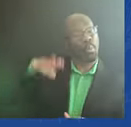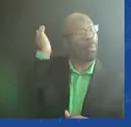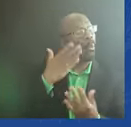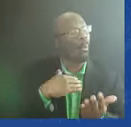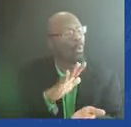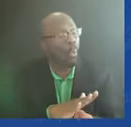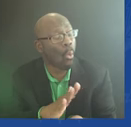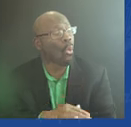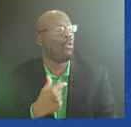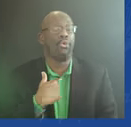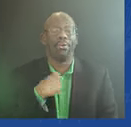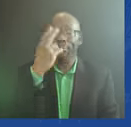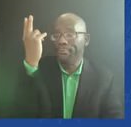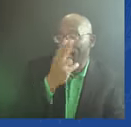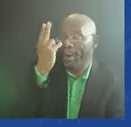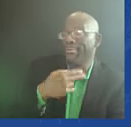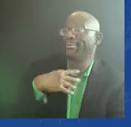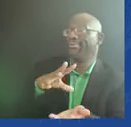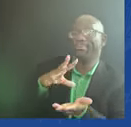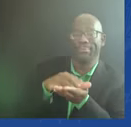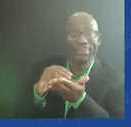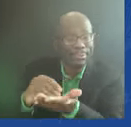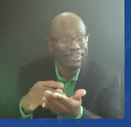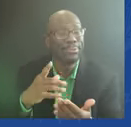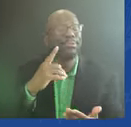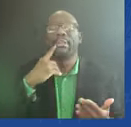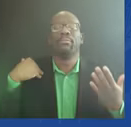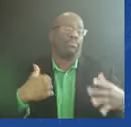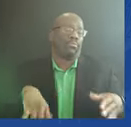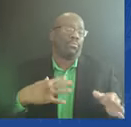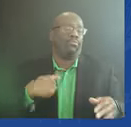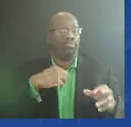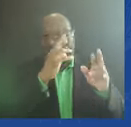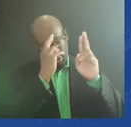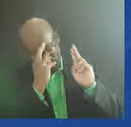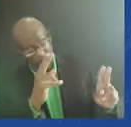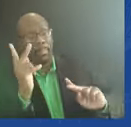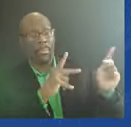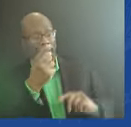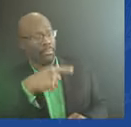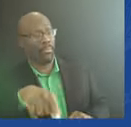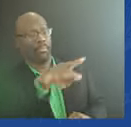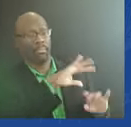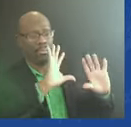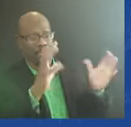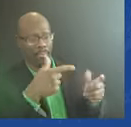I have great respect for people who have other religious views, but he's